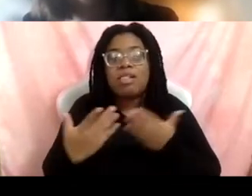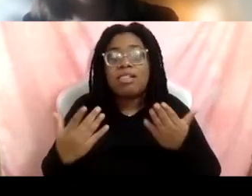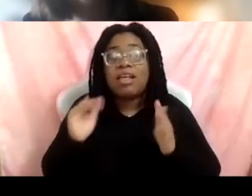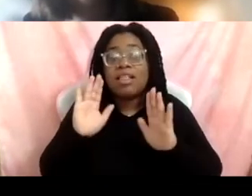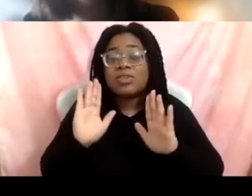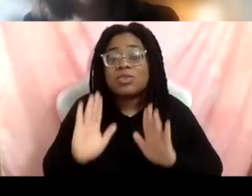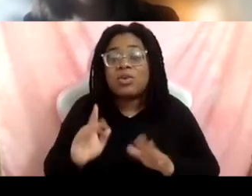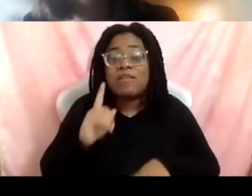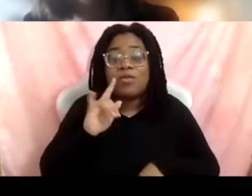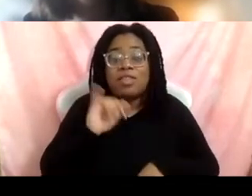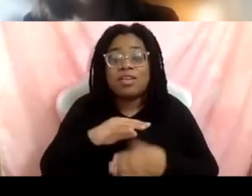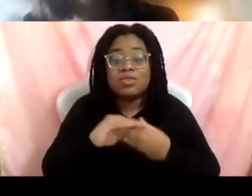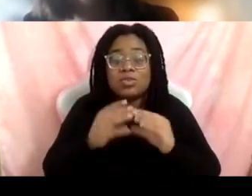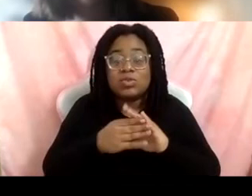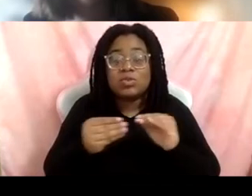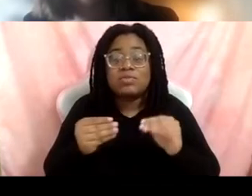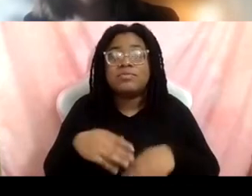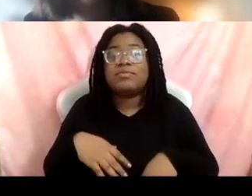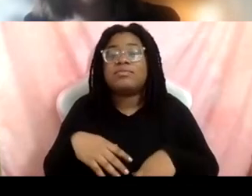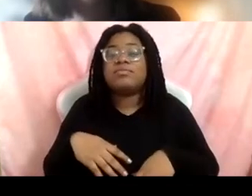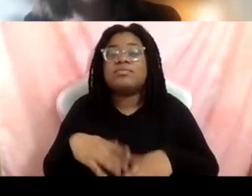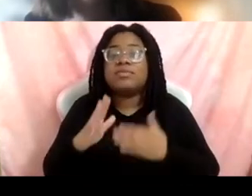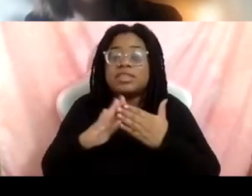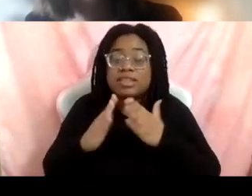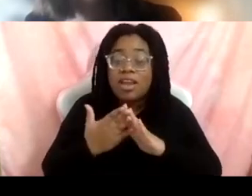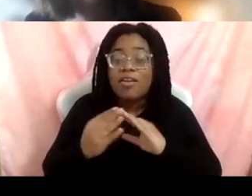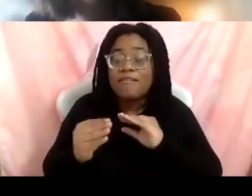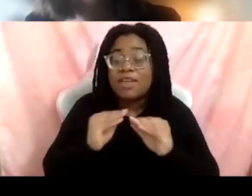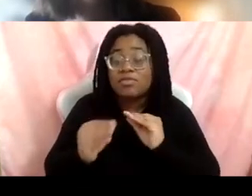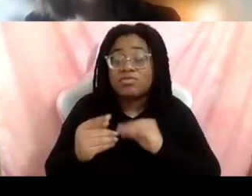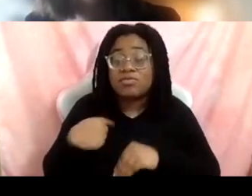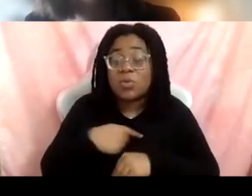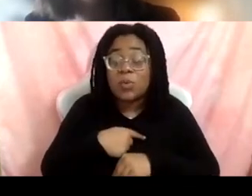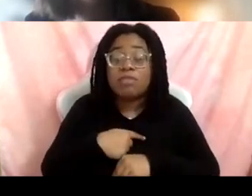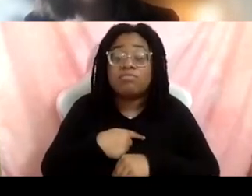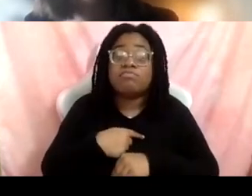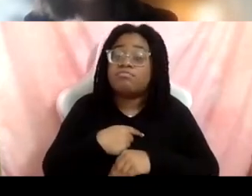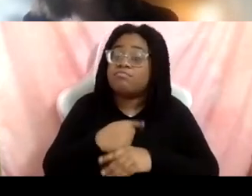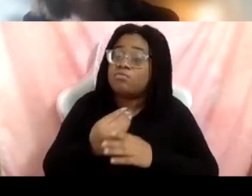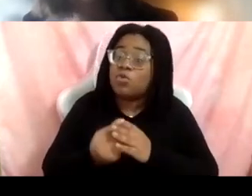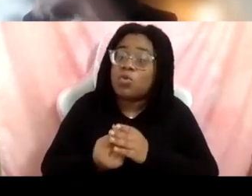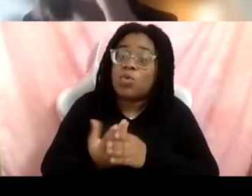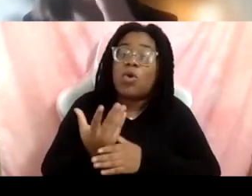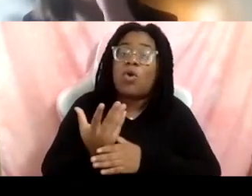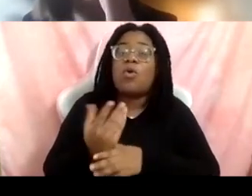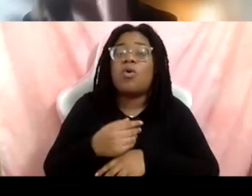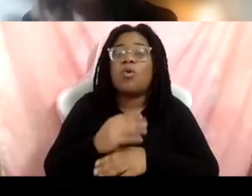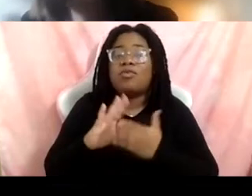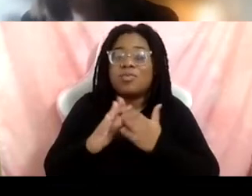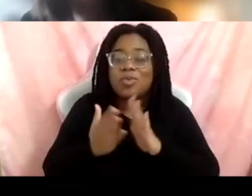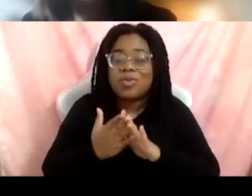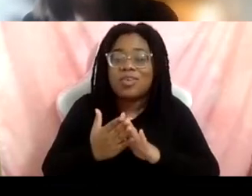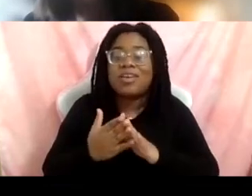that story about, you know, the town was fixing it, is that as a society, we're constantly growing and hopefully learning from that's the goal,